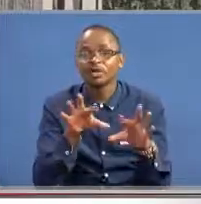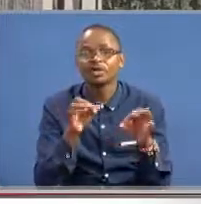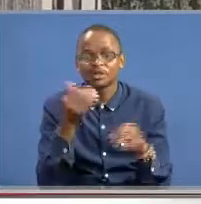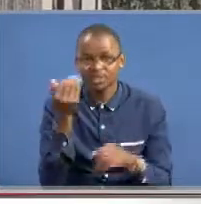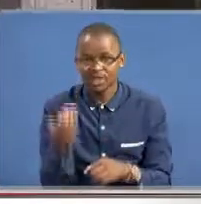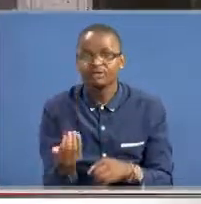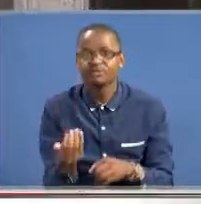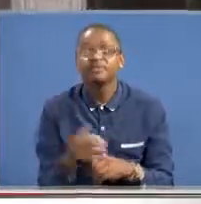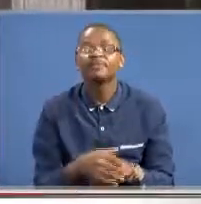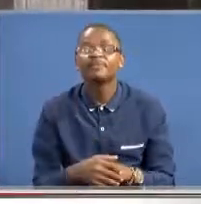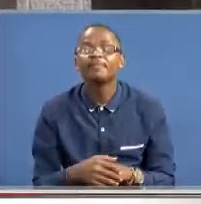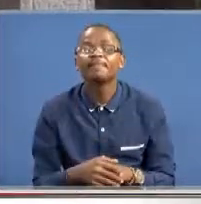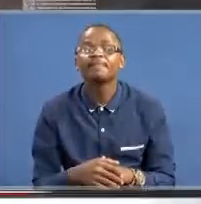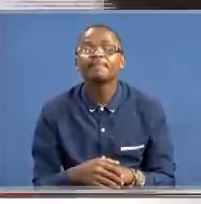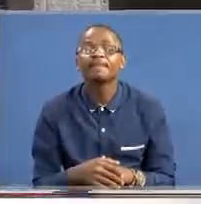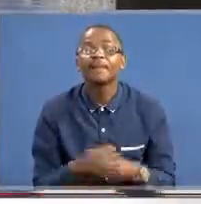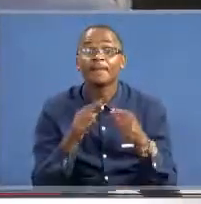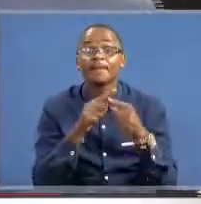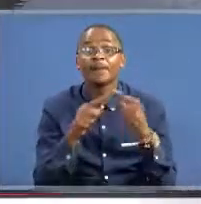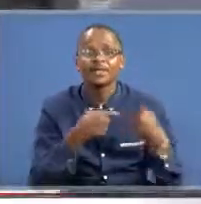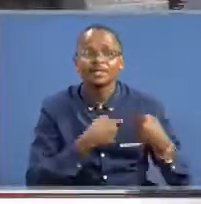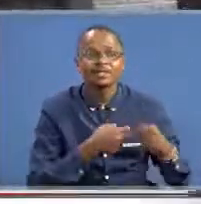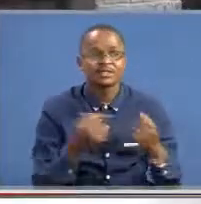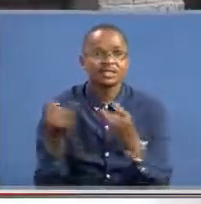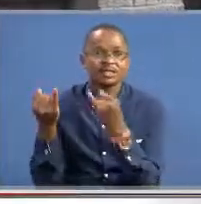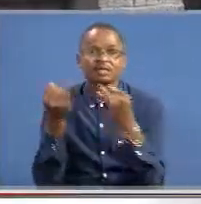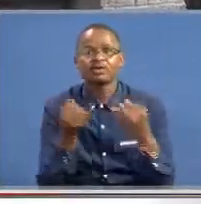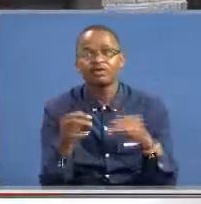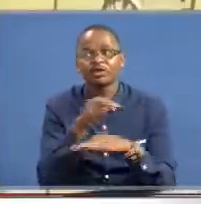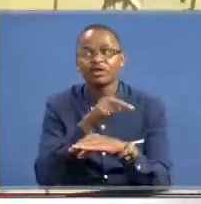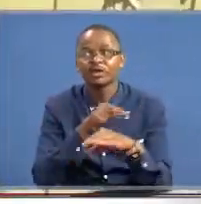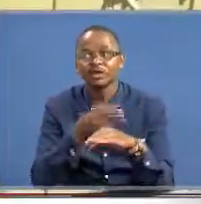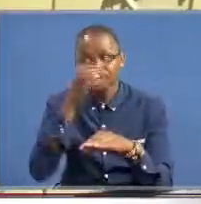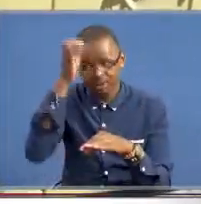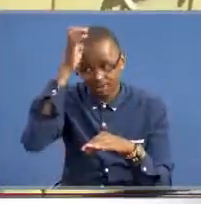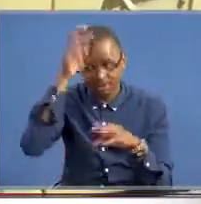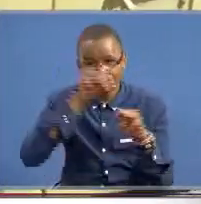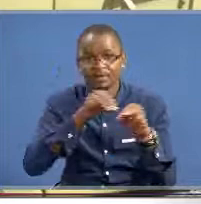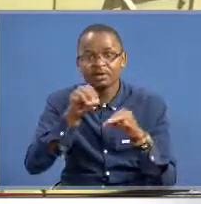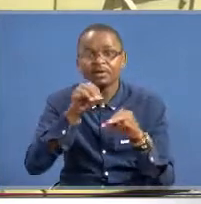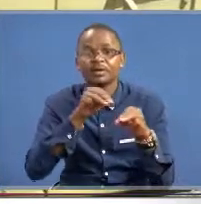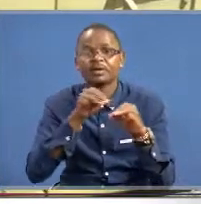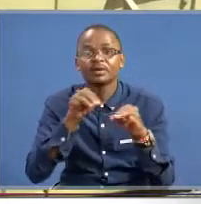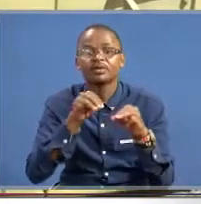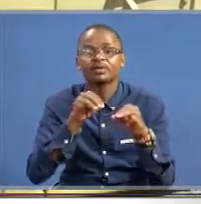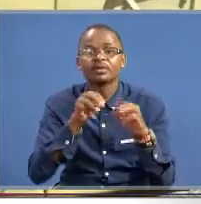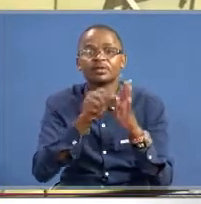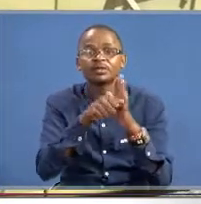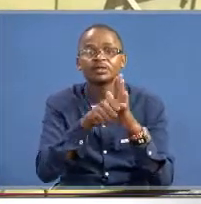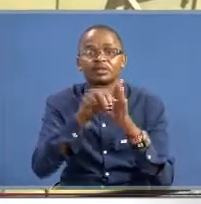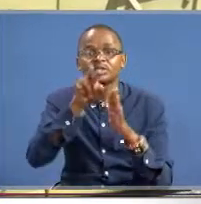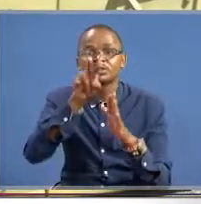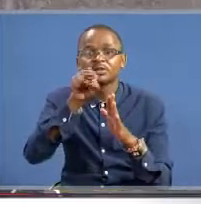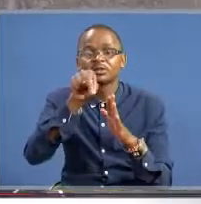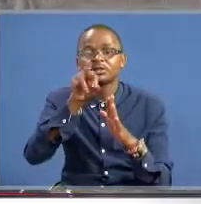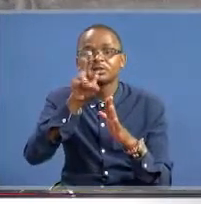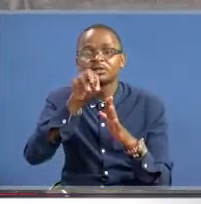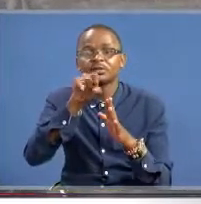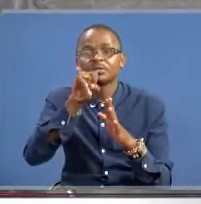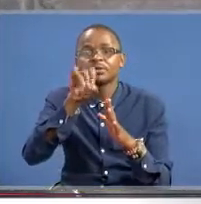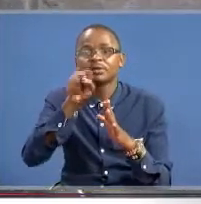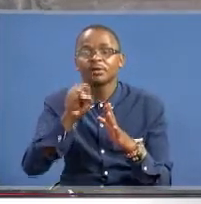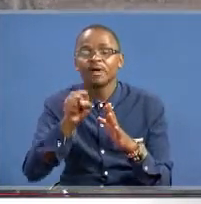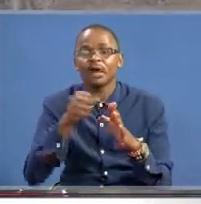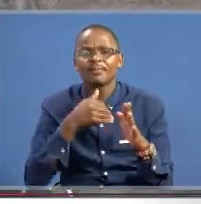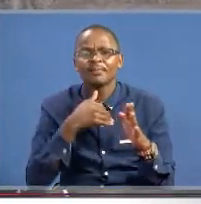child. However, since the introduction of the National Education Management Information System, NEMIS, many parents have been